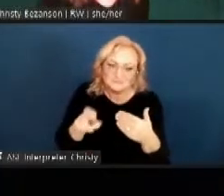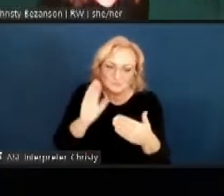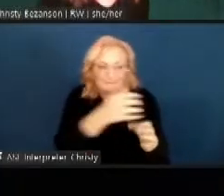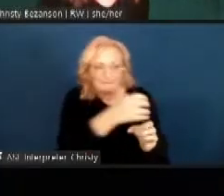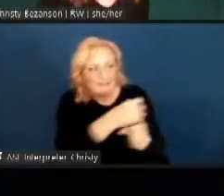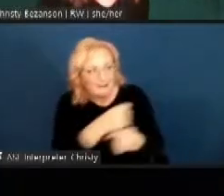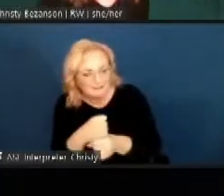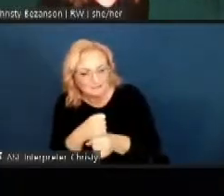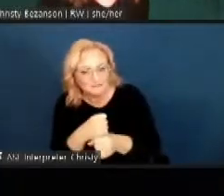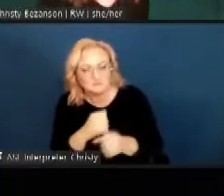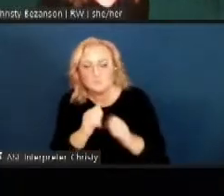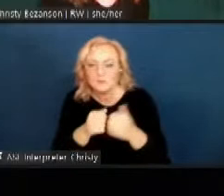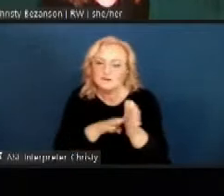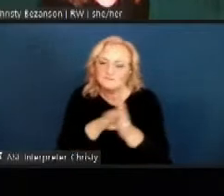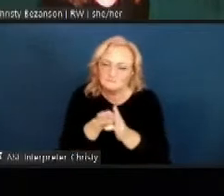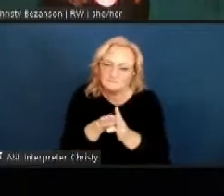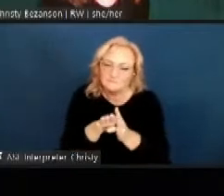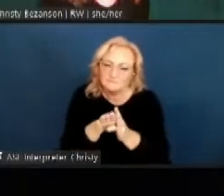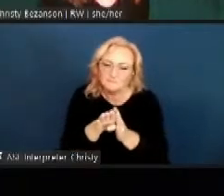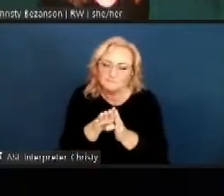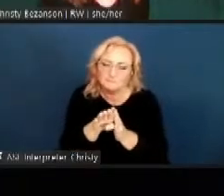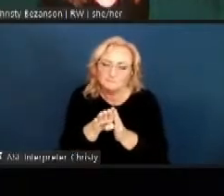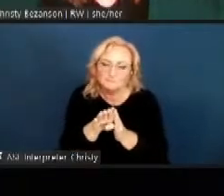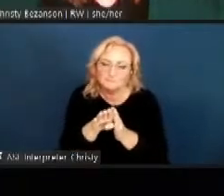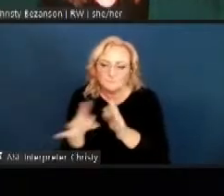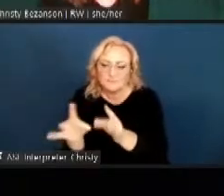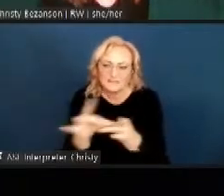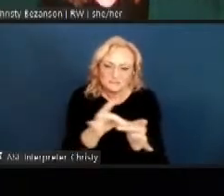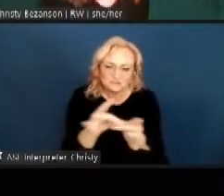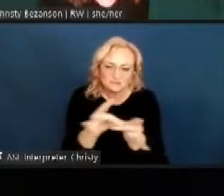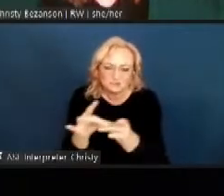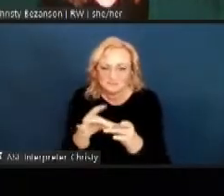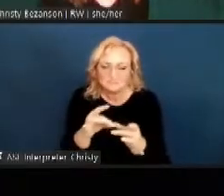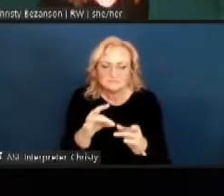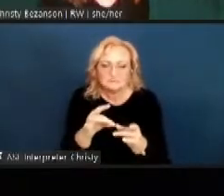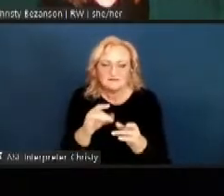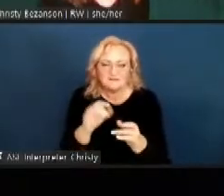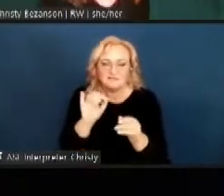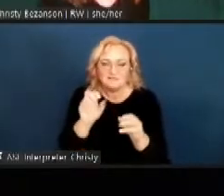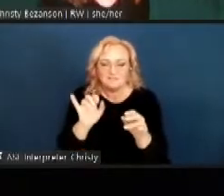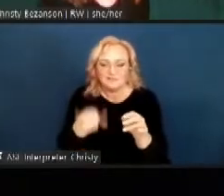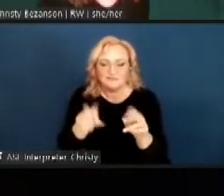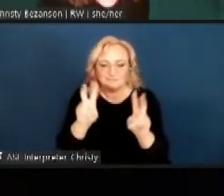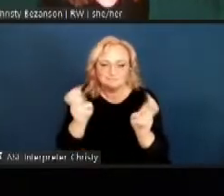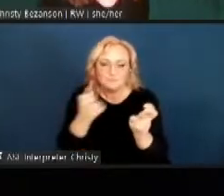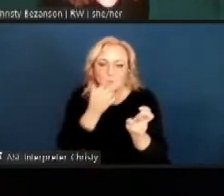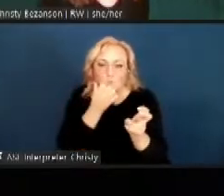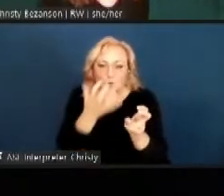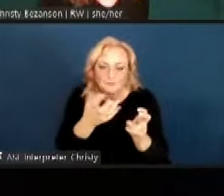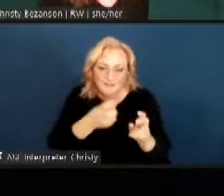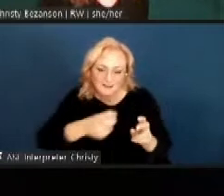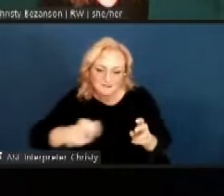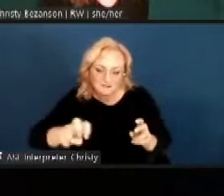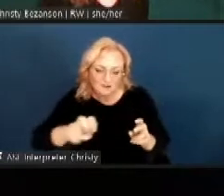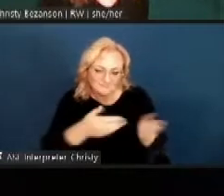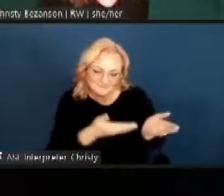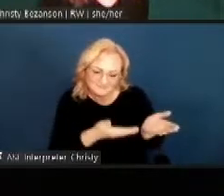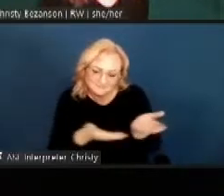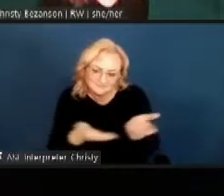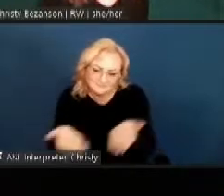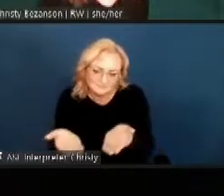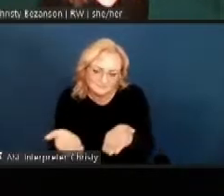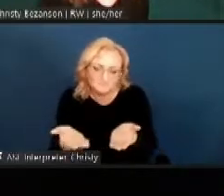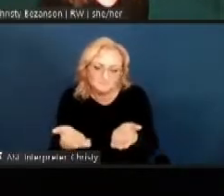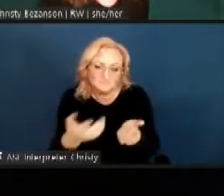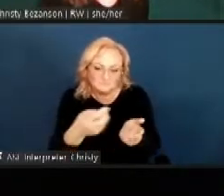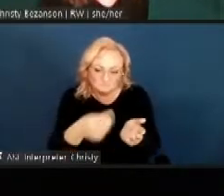so how do we develop those relationships and those warm handoffs, but also preparing the organizations to be receiving